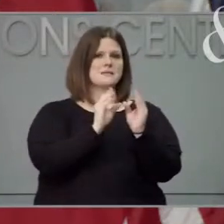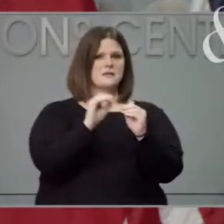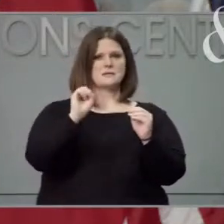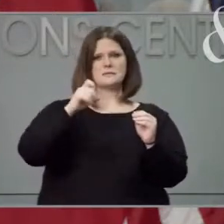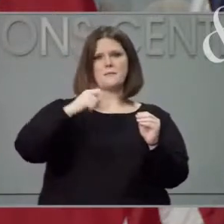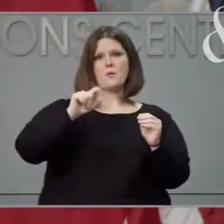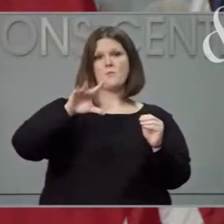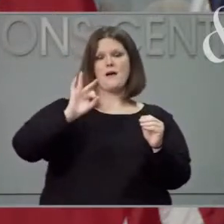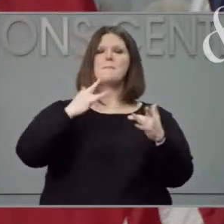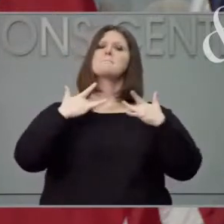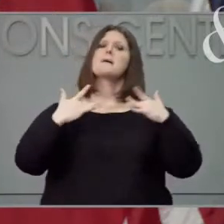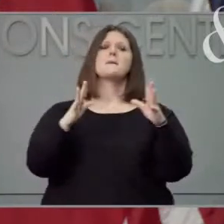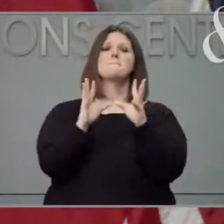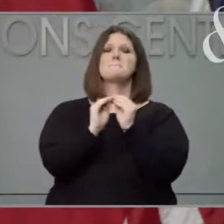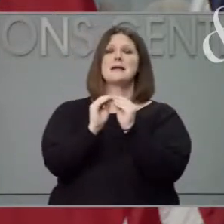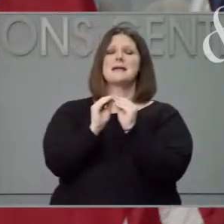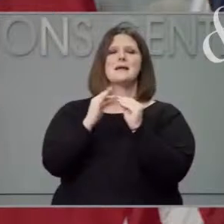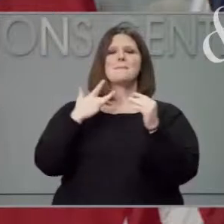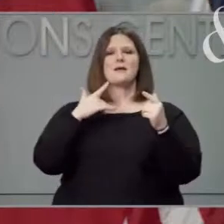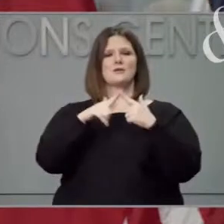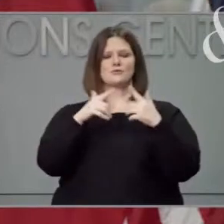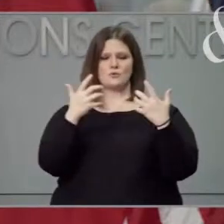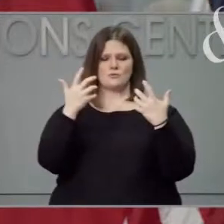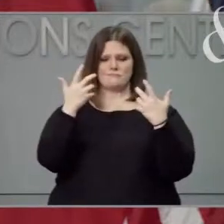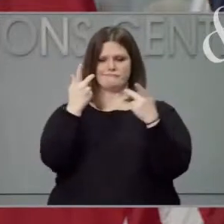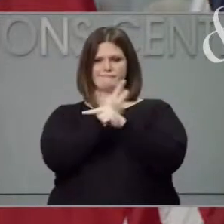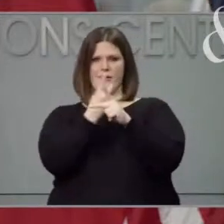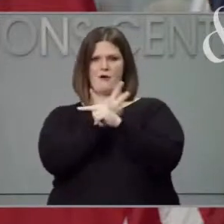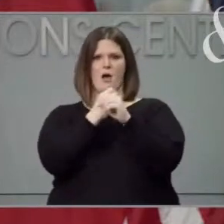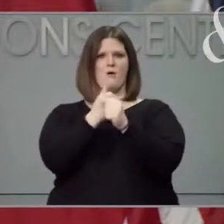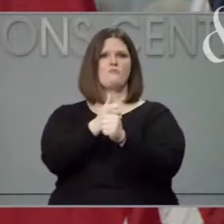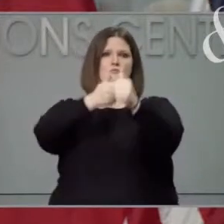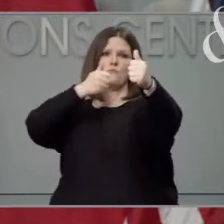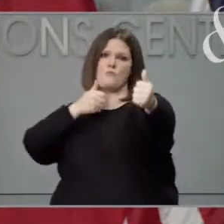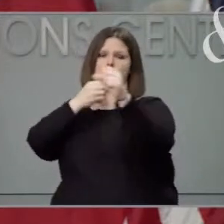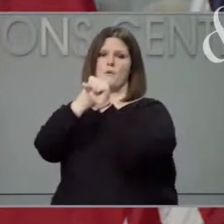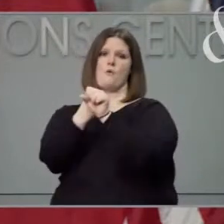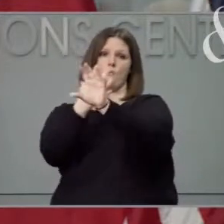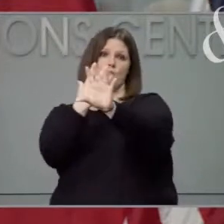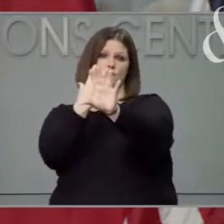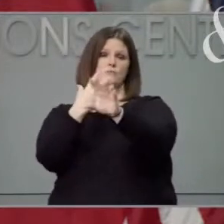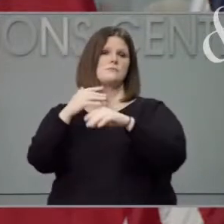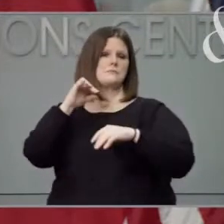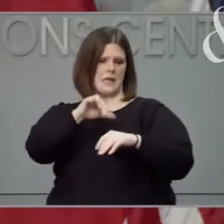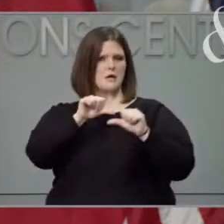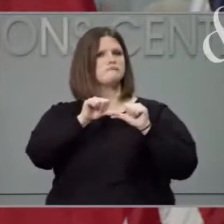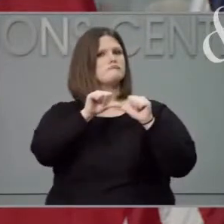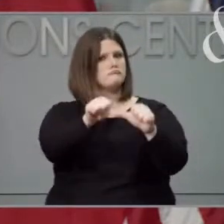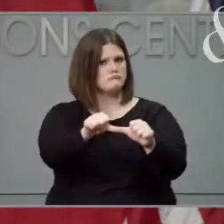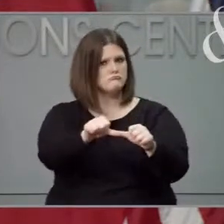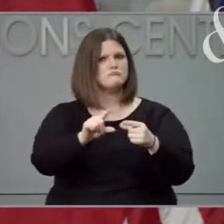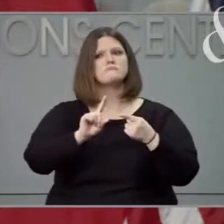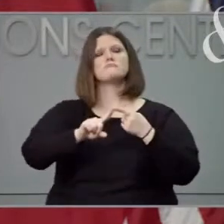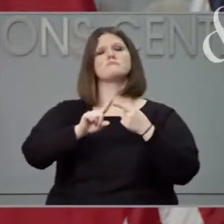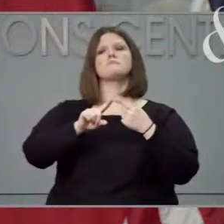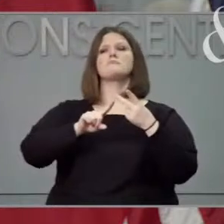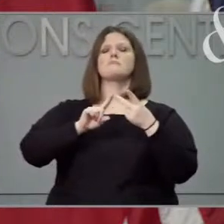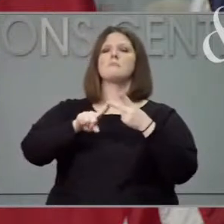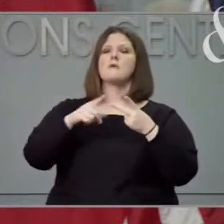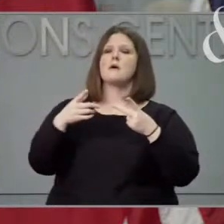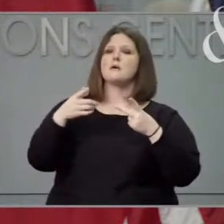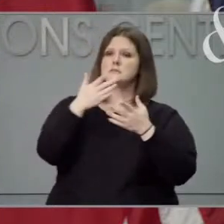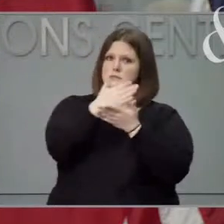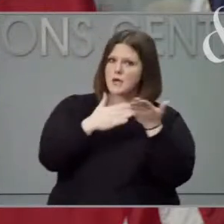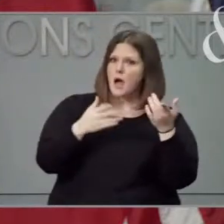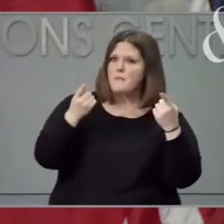meetings, they have either been able to accommodate individuals remotely, and they could continue that practice. In some cases, they